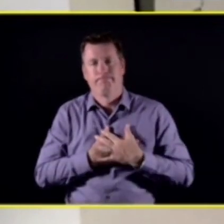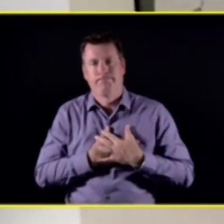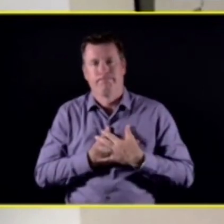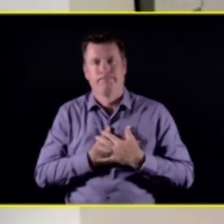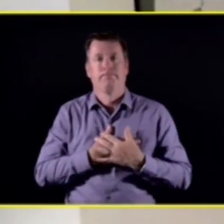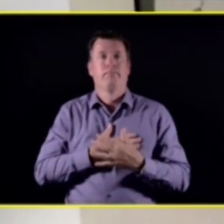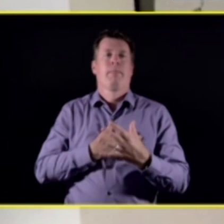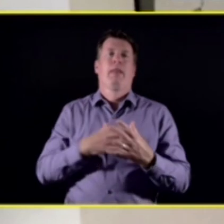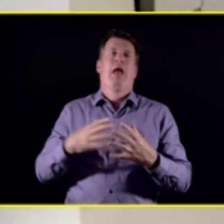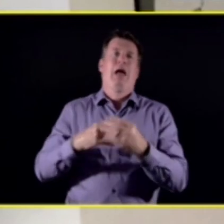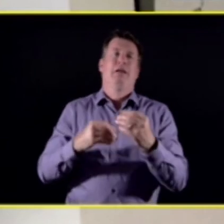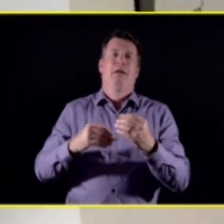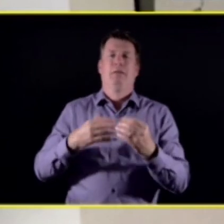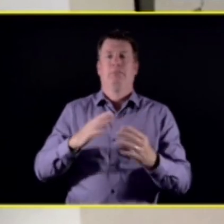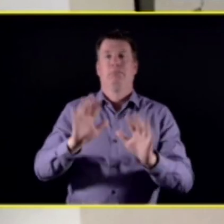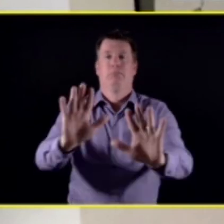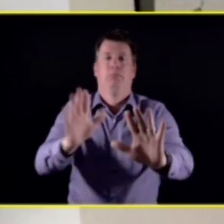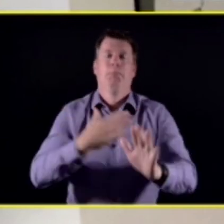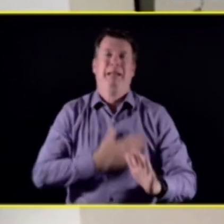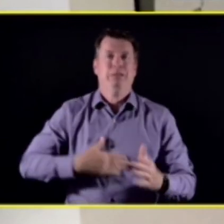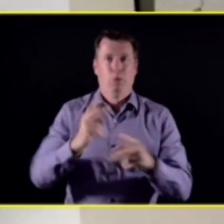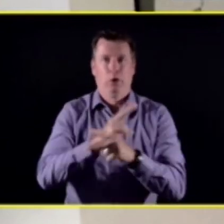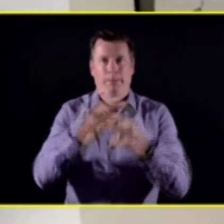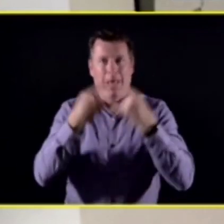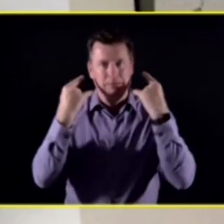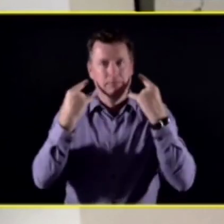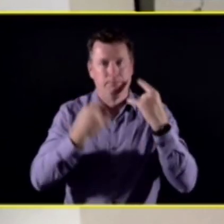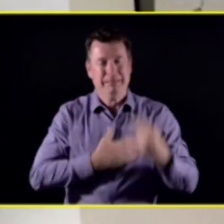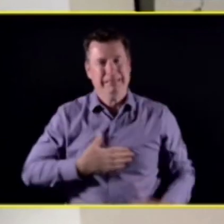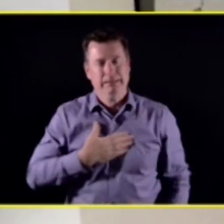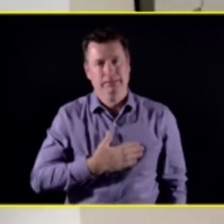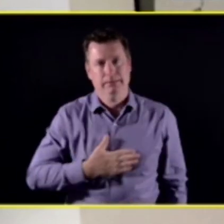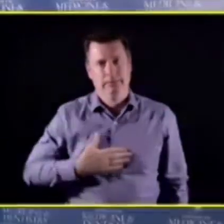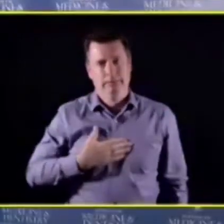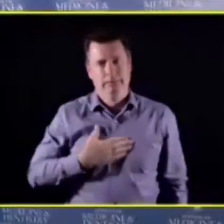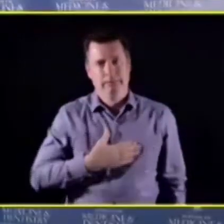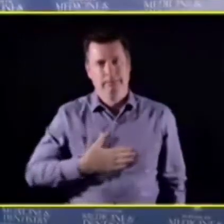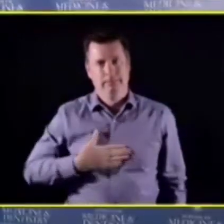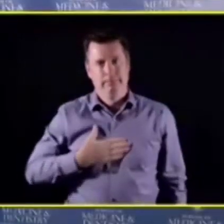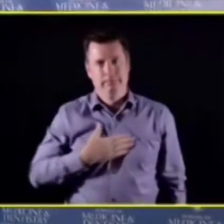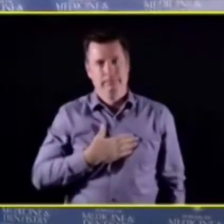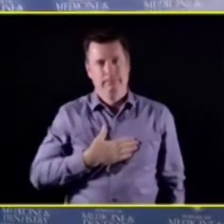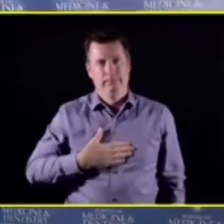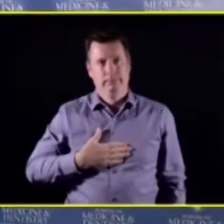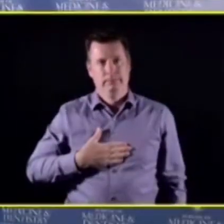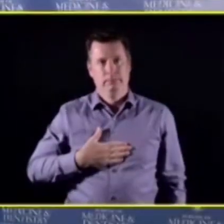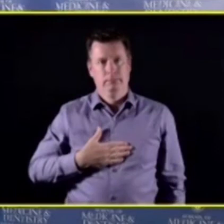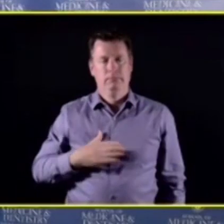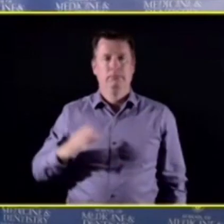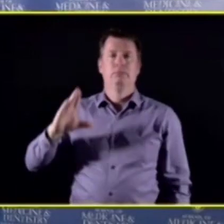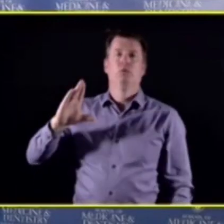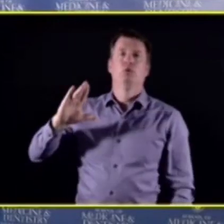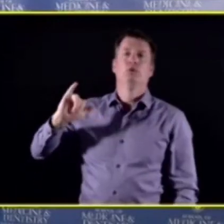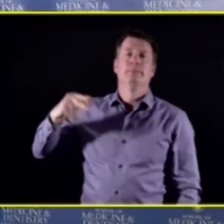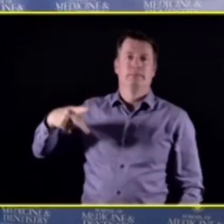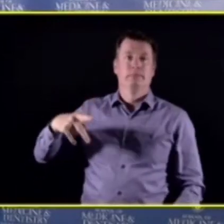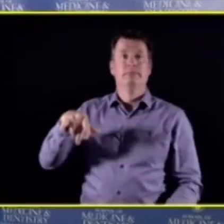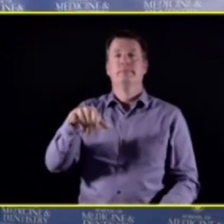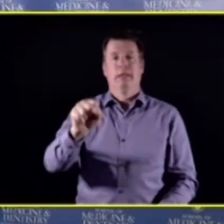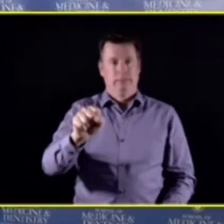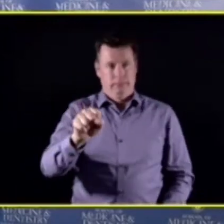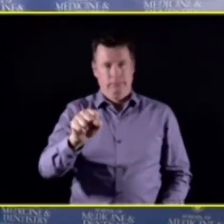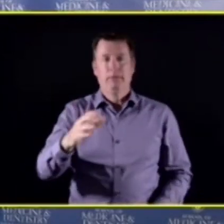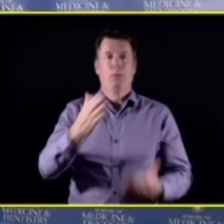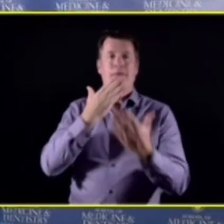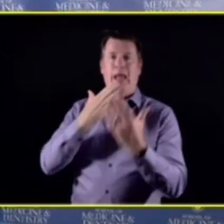great reminder. Thank you so much, Mr. Barish. I'll echo what Dr. Pietrapalli said. It is a shot in the arm for all of us to hear about